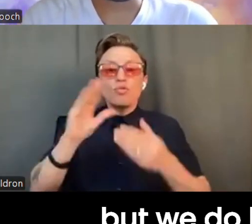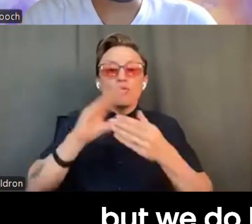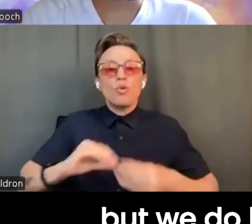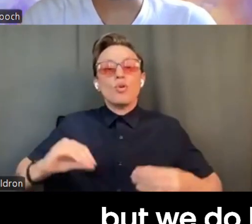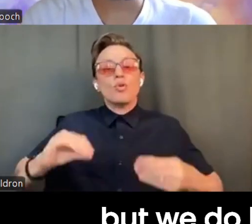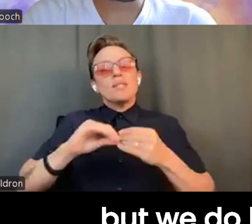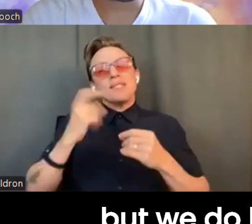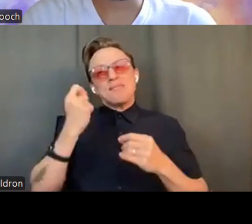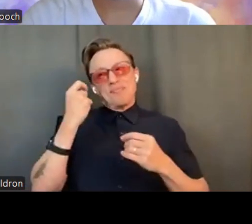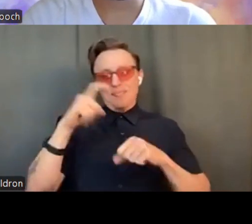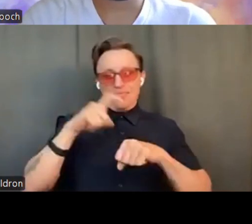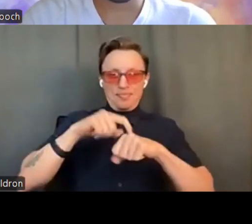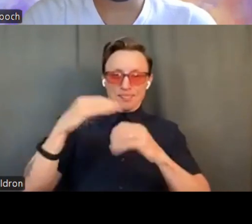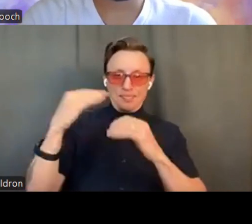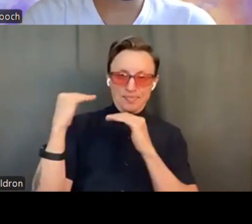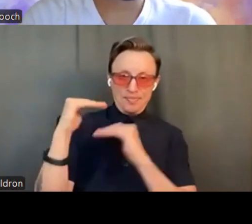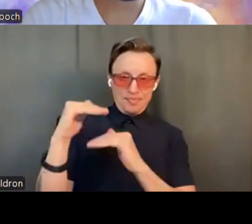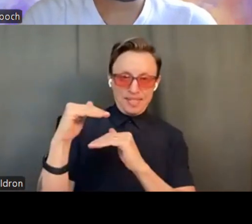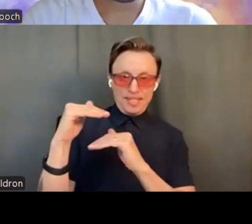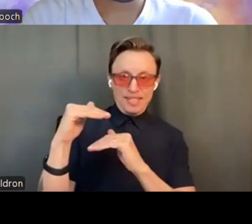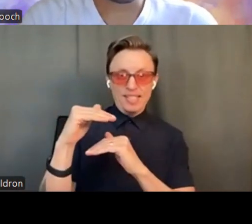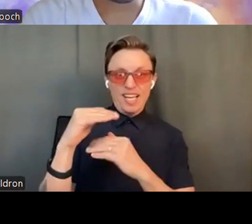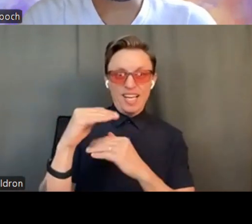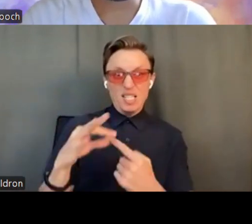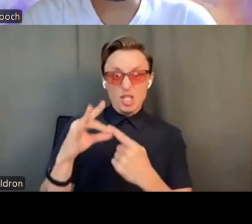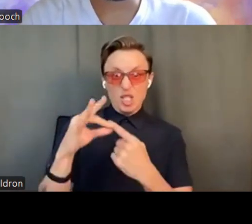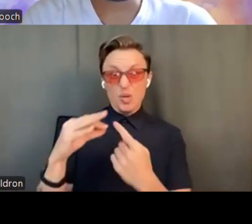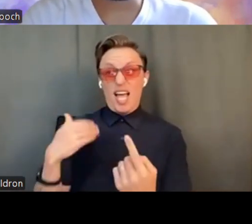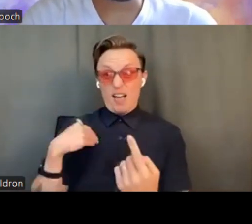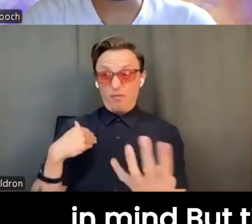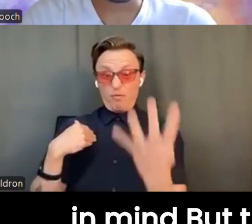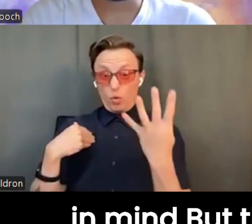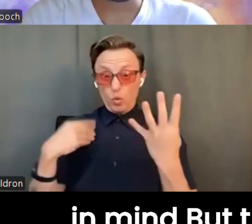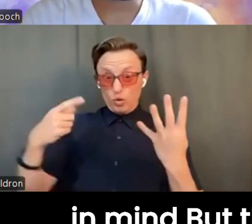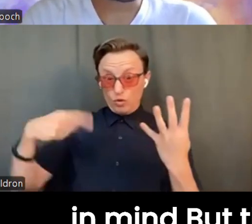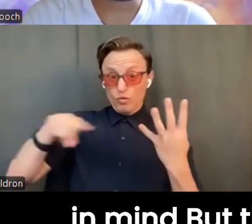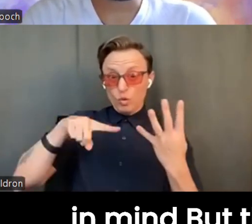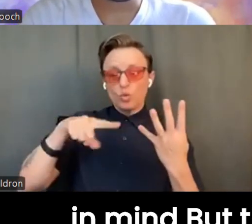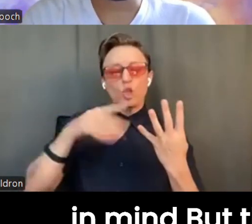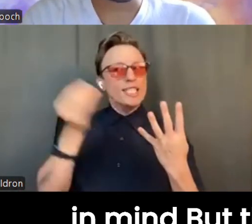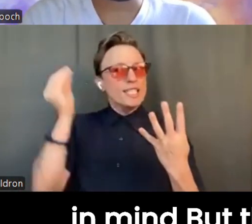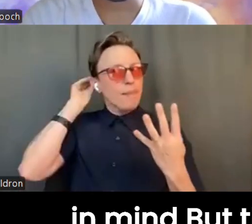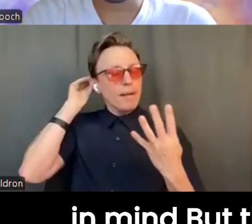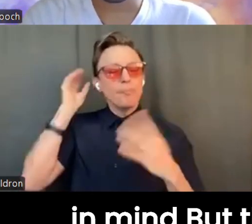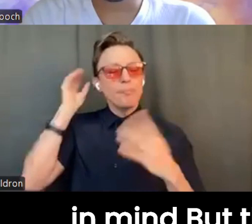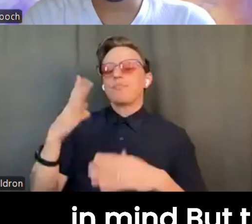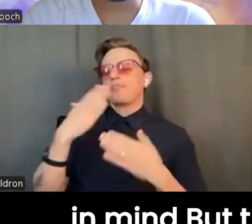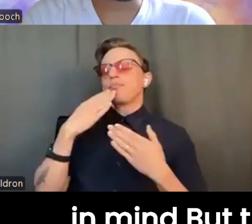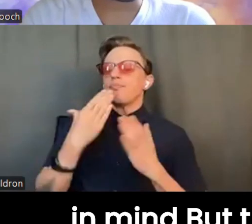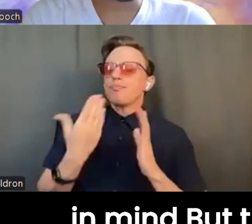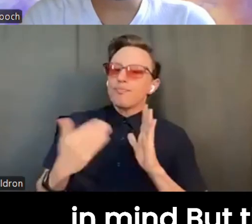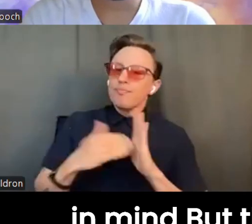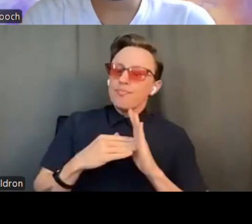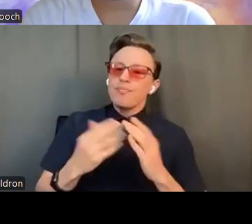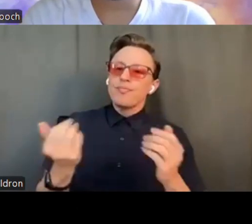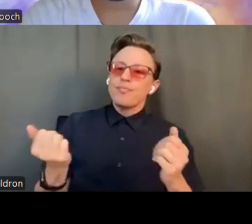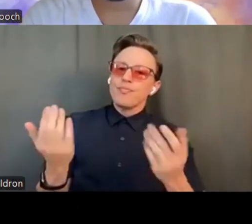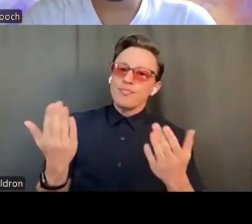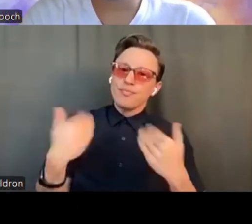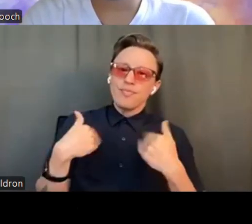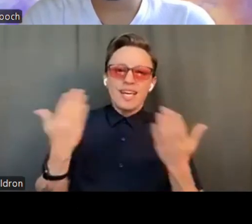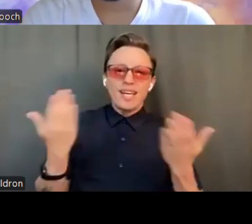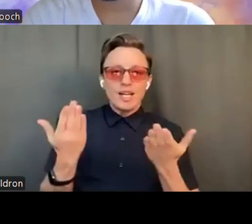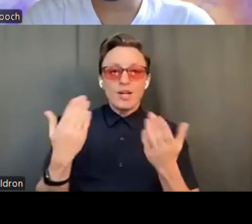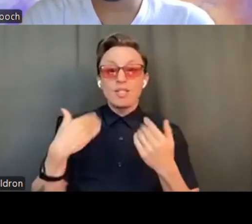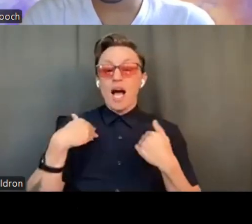limited time, and especially with four, we will need to keep that in mind. But thank you again for everyone being here. And I'm actually going to